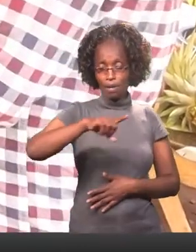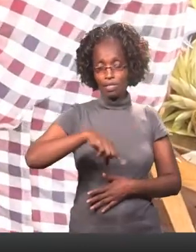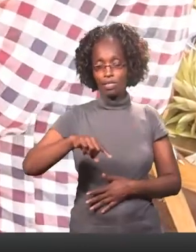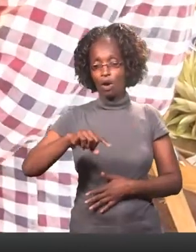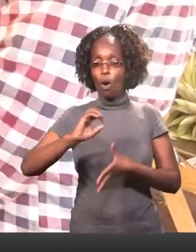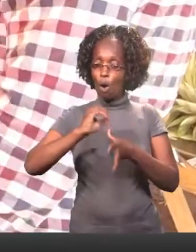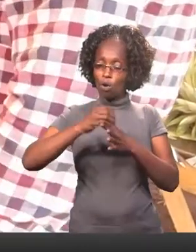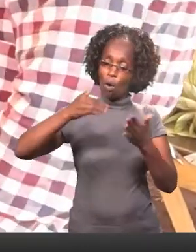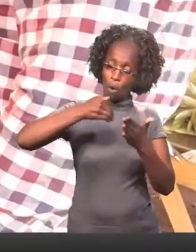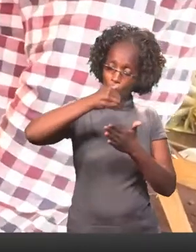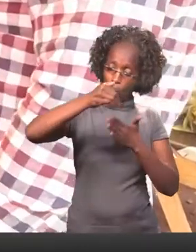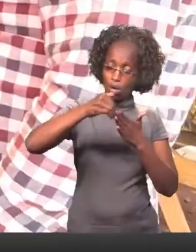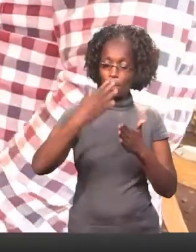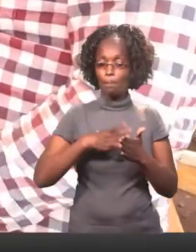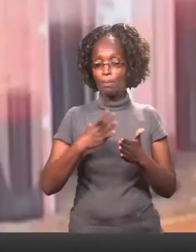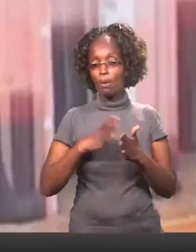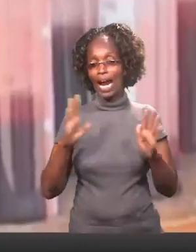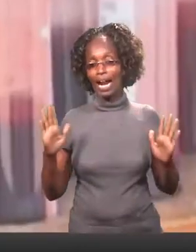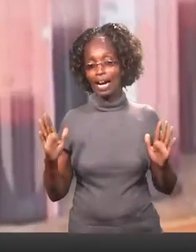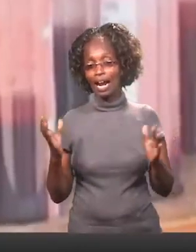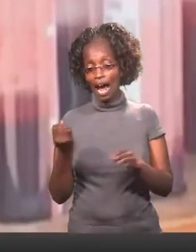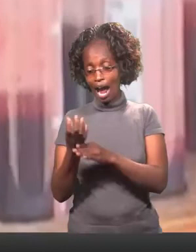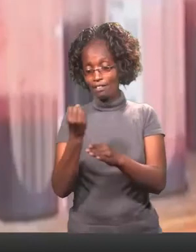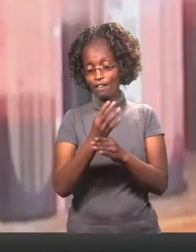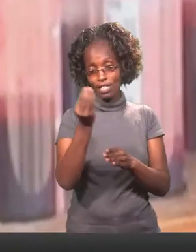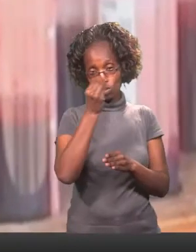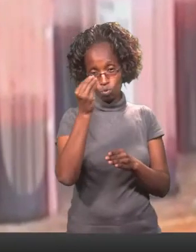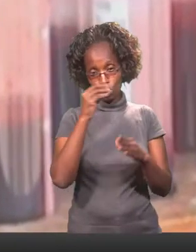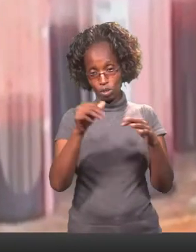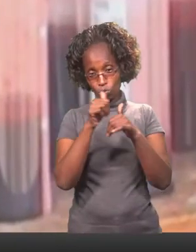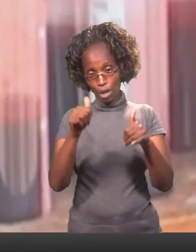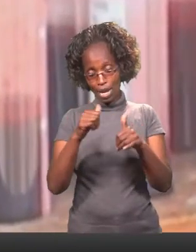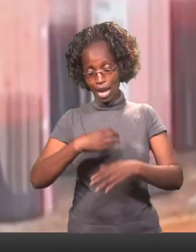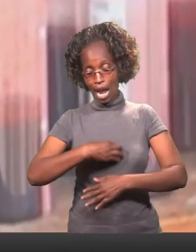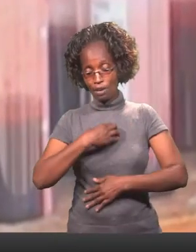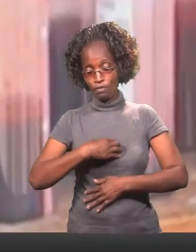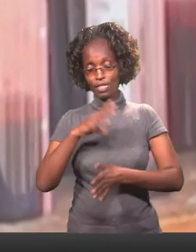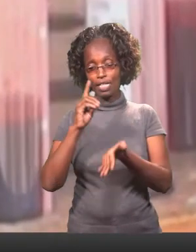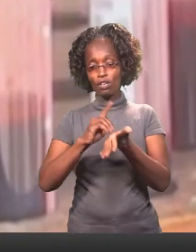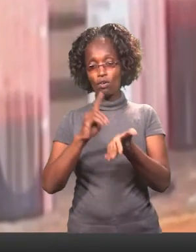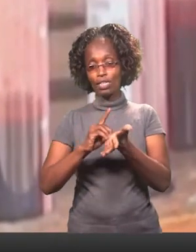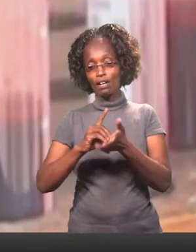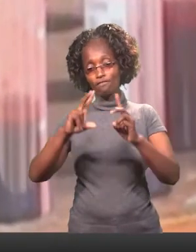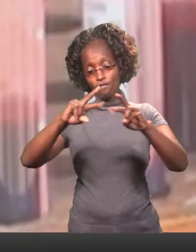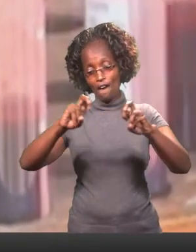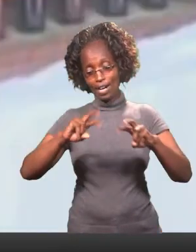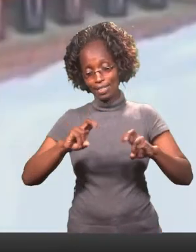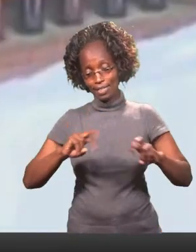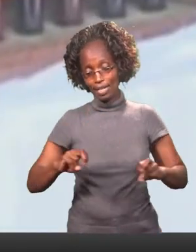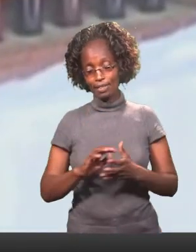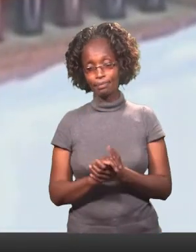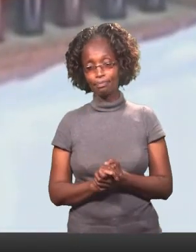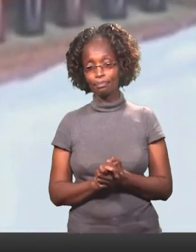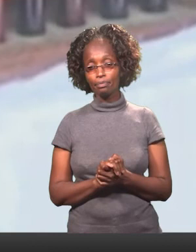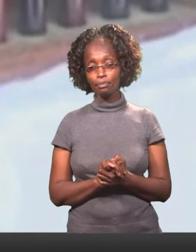ndiposa tuweze kuepukana na ugonjwa huo, upungufu wa damu, na pia tuweze kutembelea madaktari mara kwa mara kwa uchunguzi.